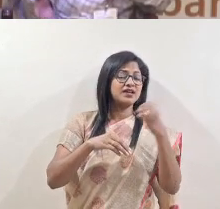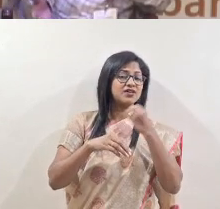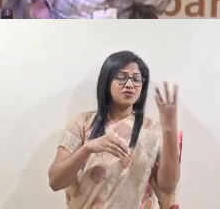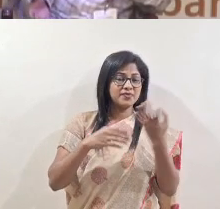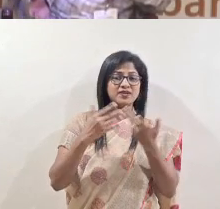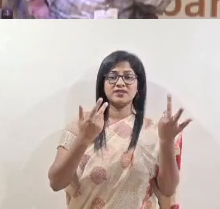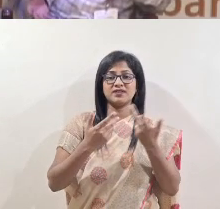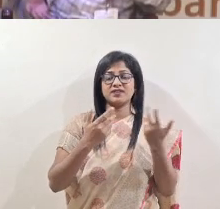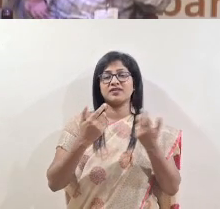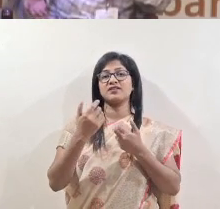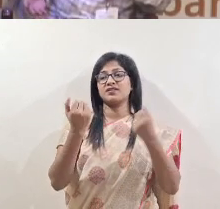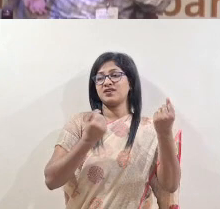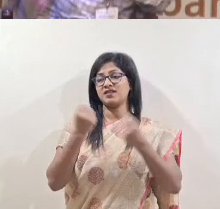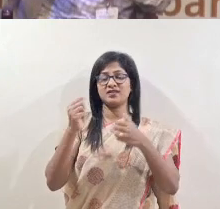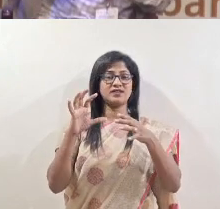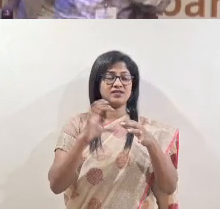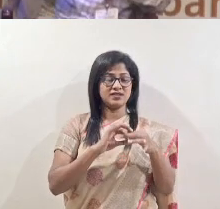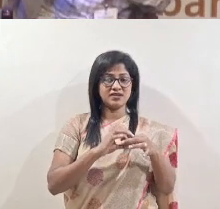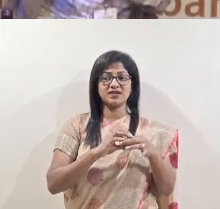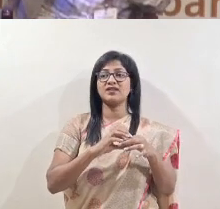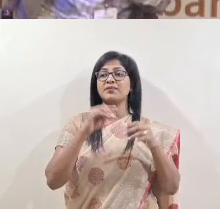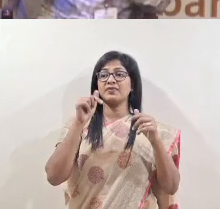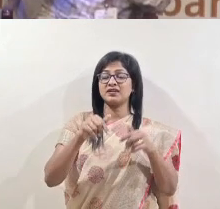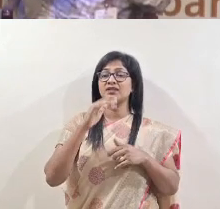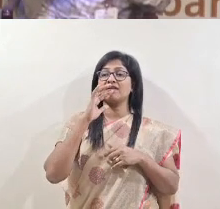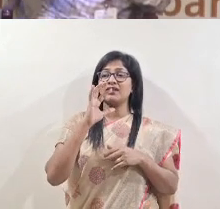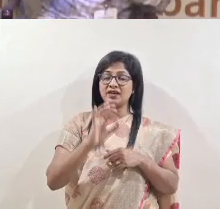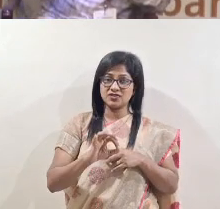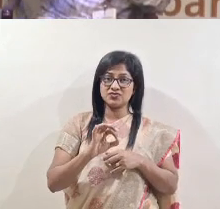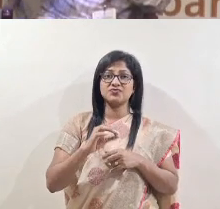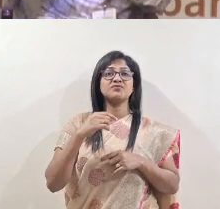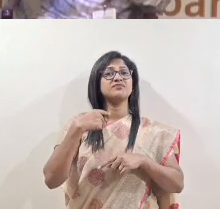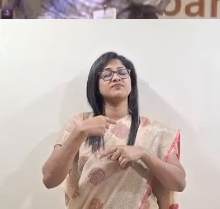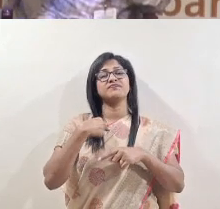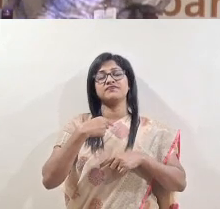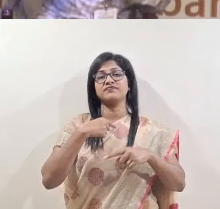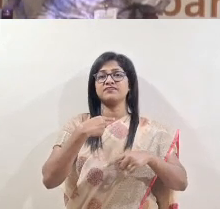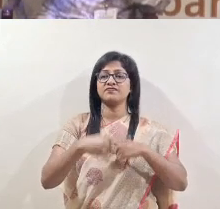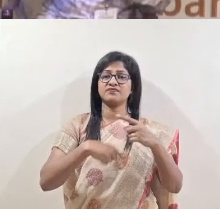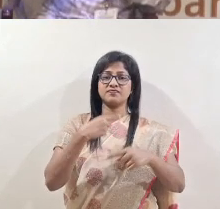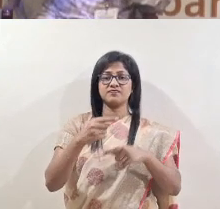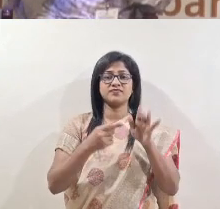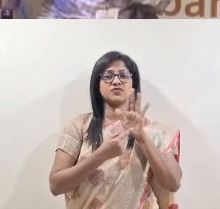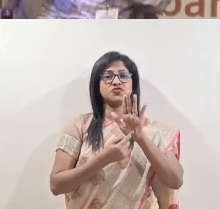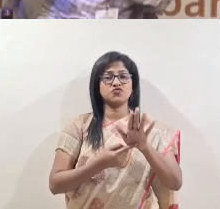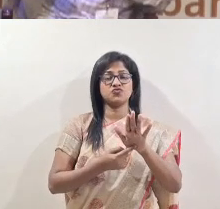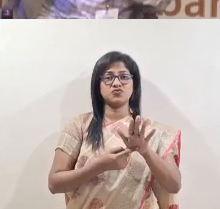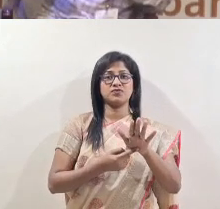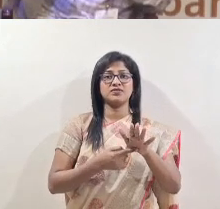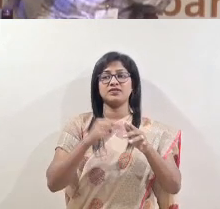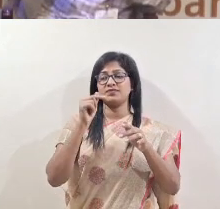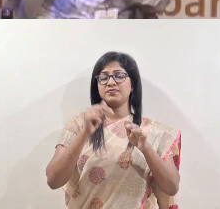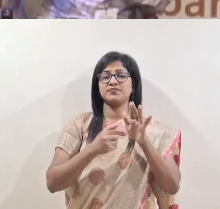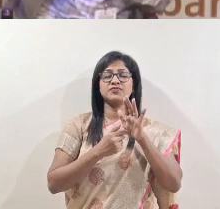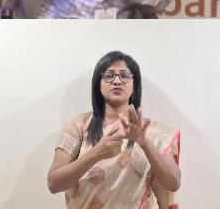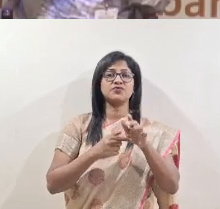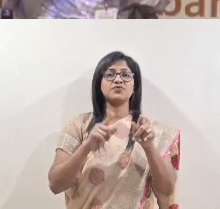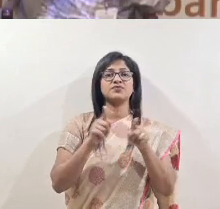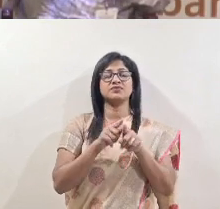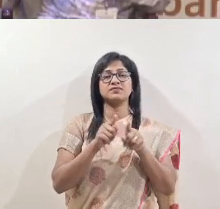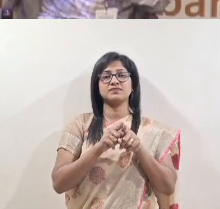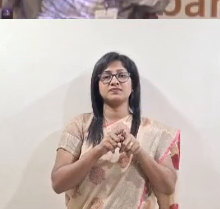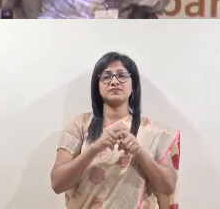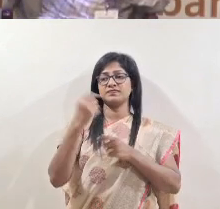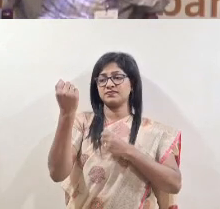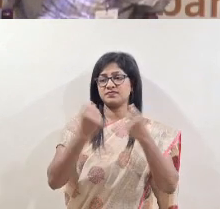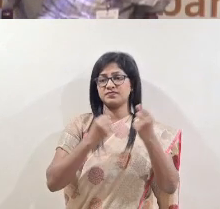vehicles that are there on the roads, but actual, we always present it in terms of the